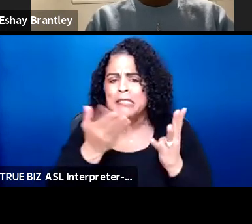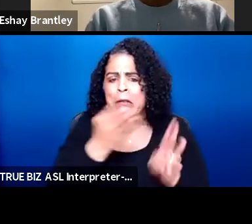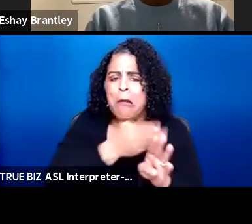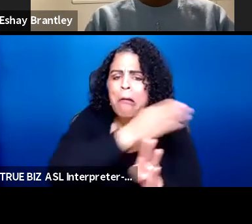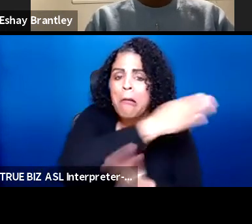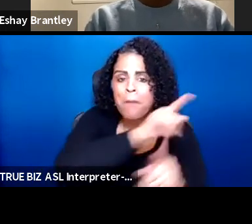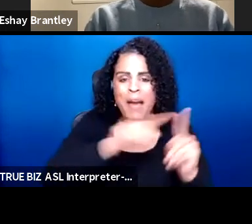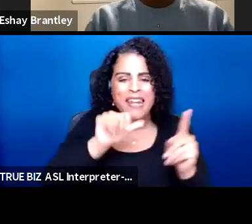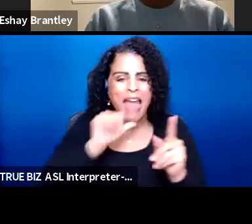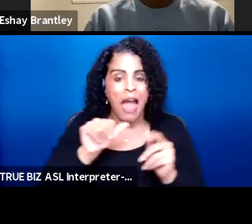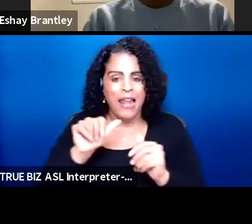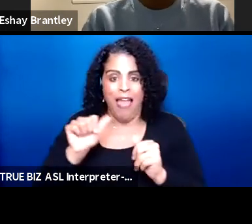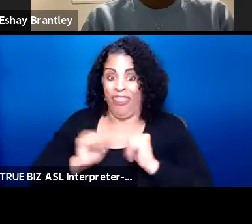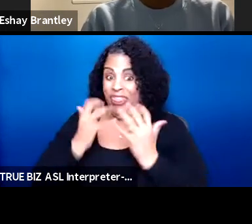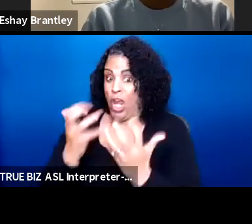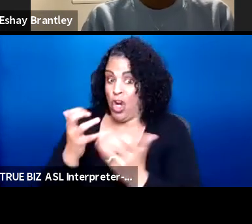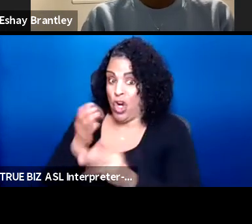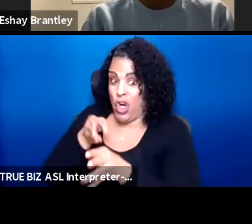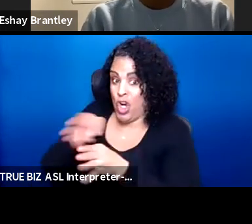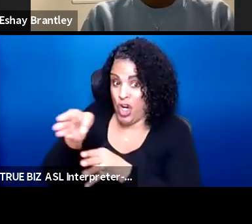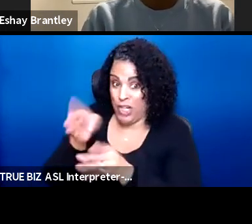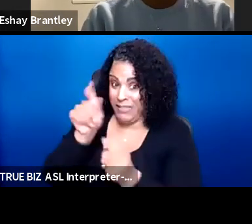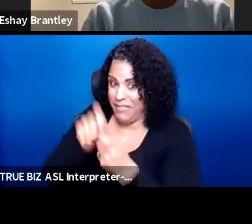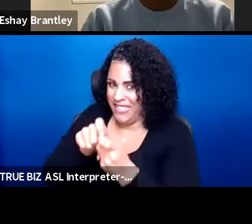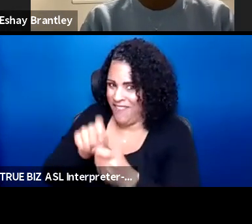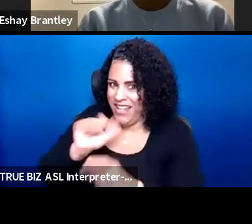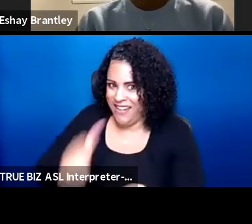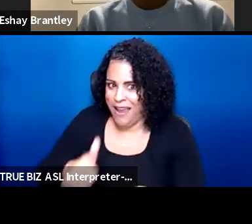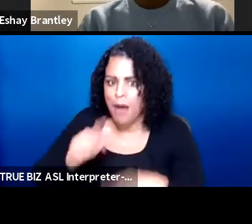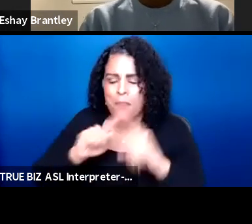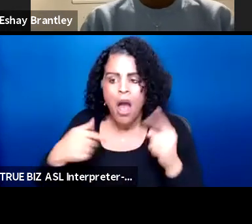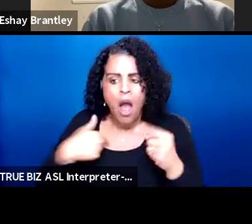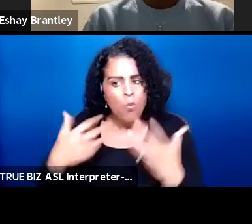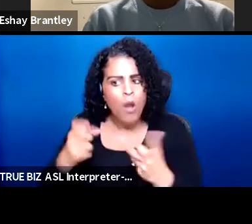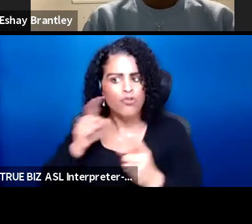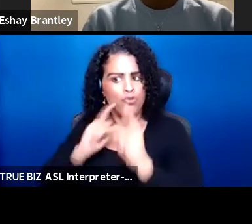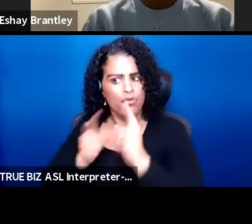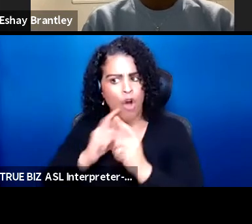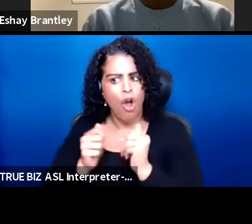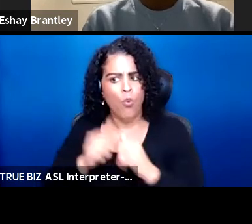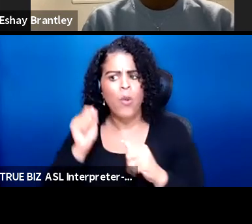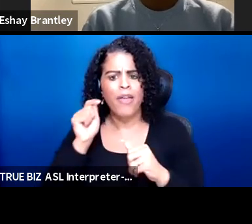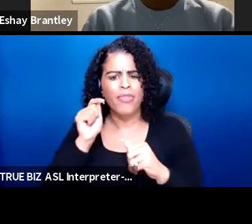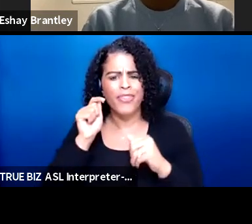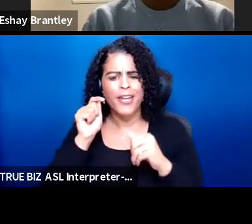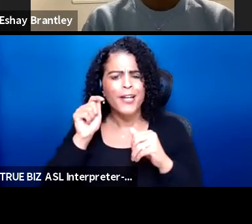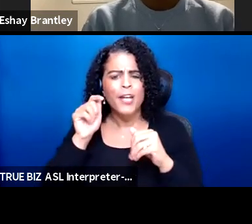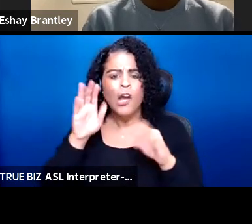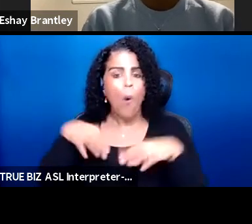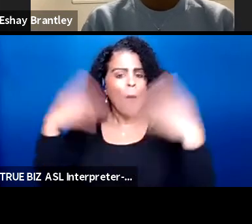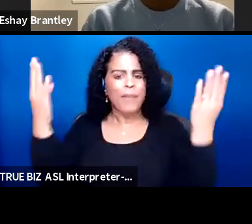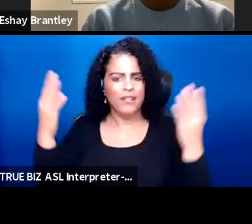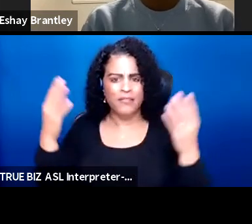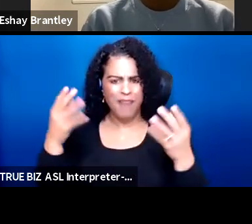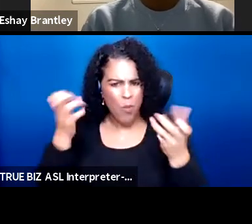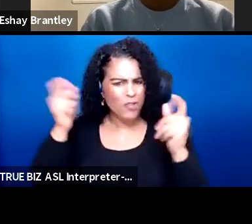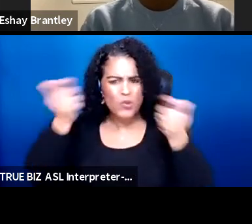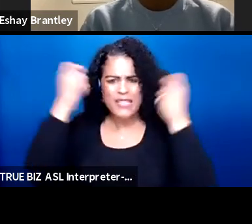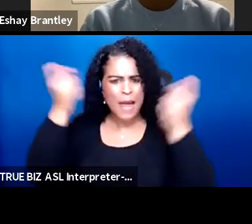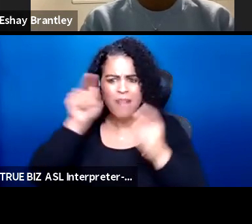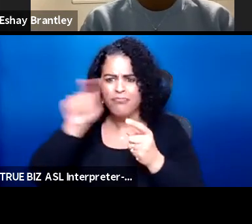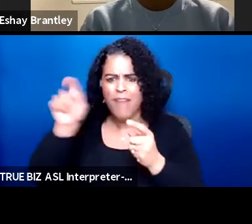theater specifically. And so I wanted to have this conversation to be able to, like I said, celebrate all of these